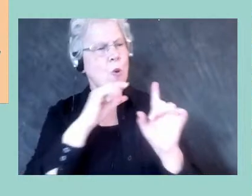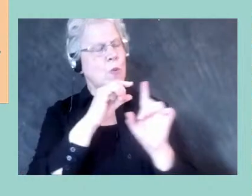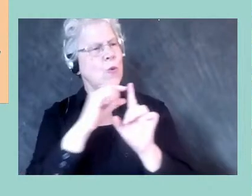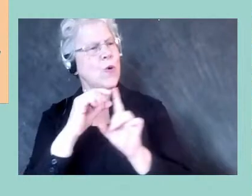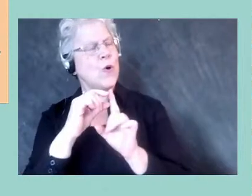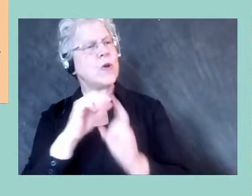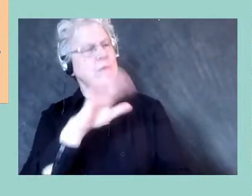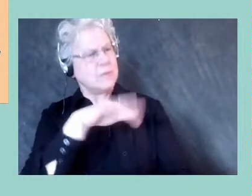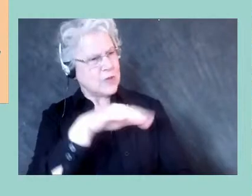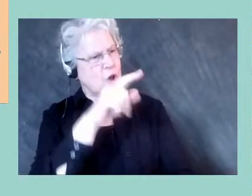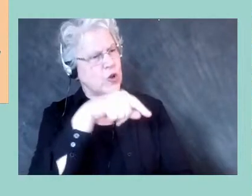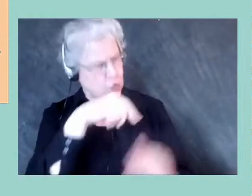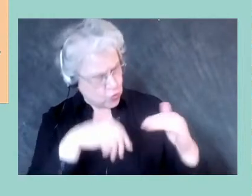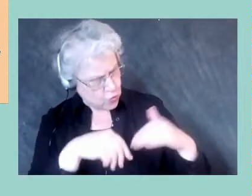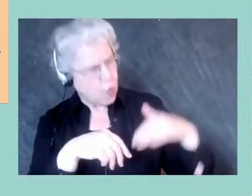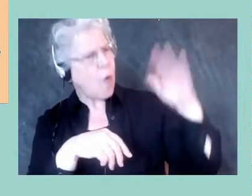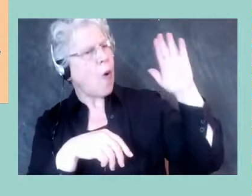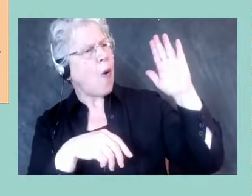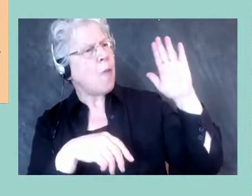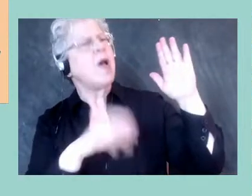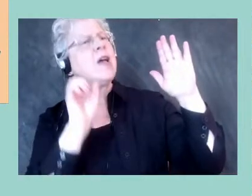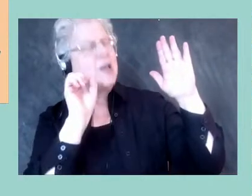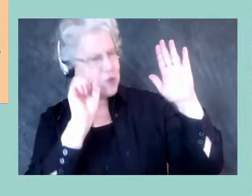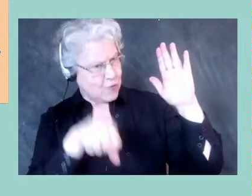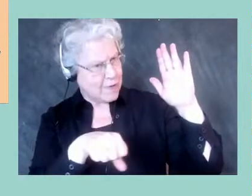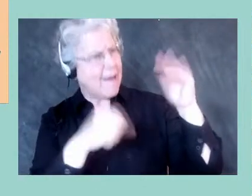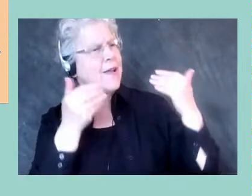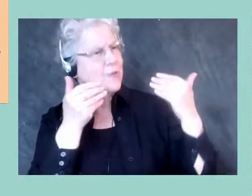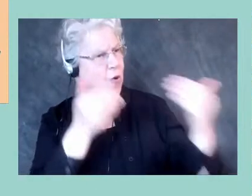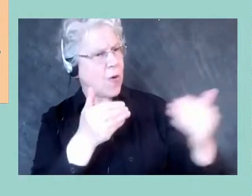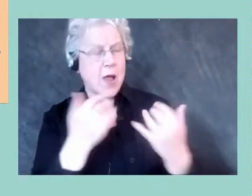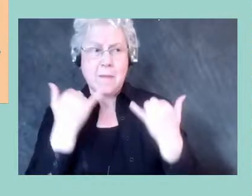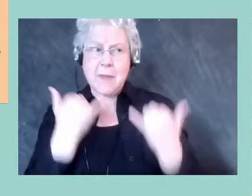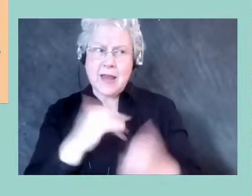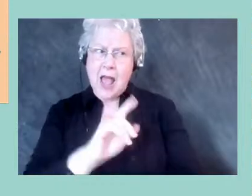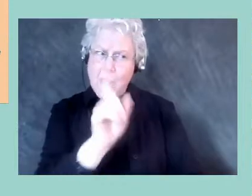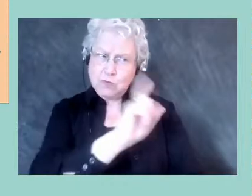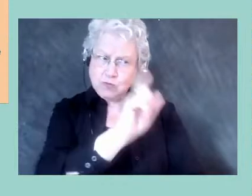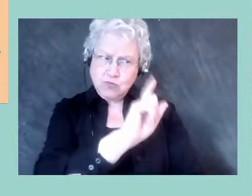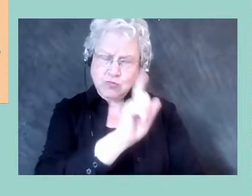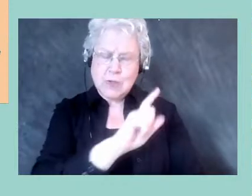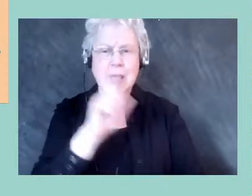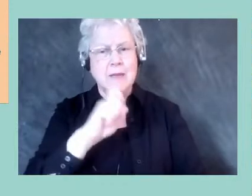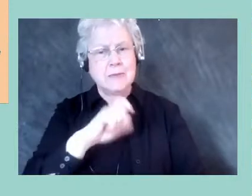Words like when you're older must appease